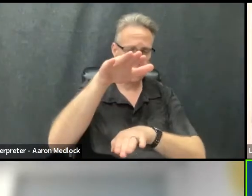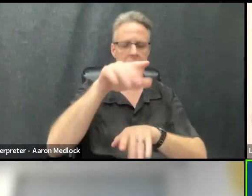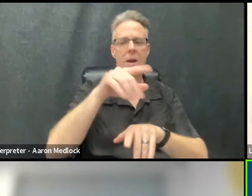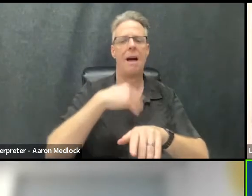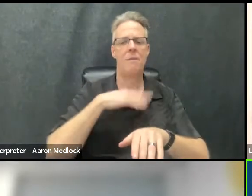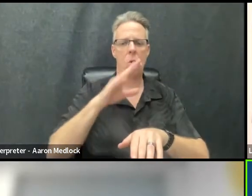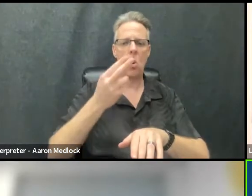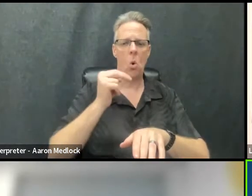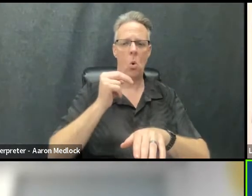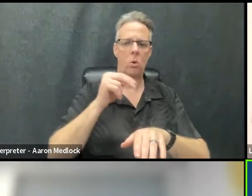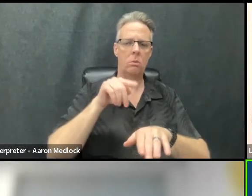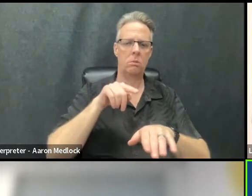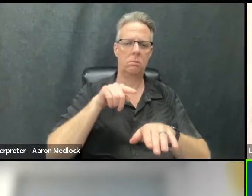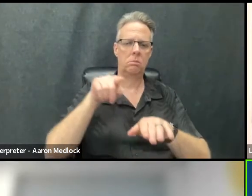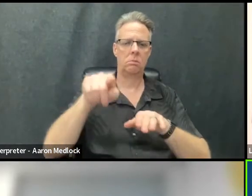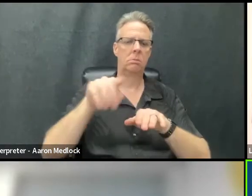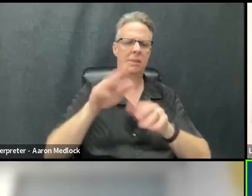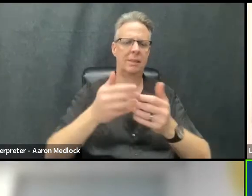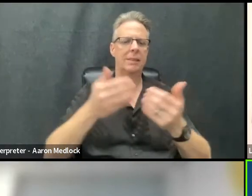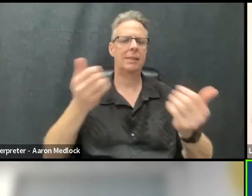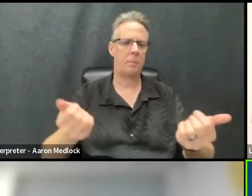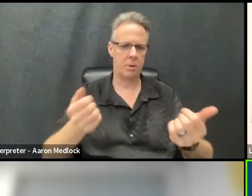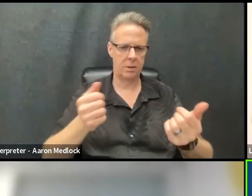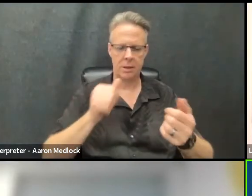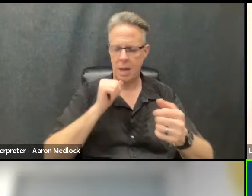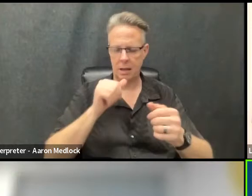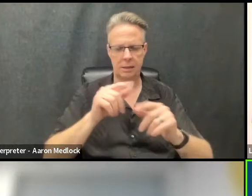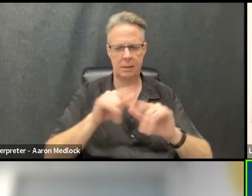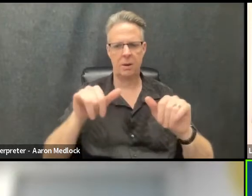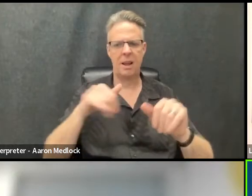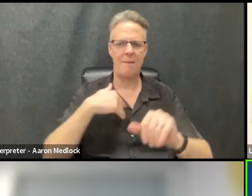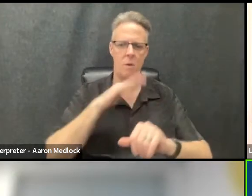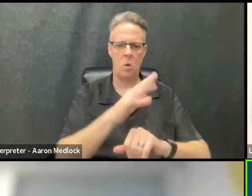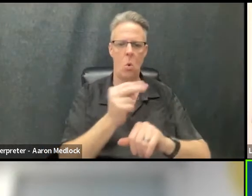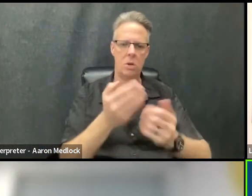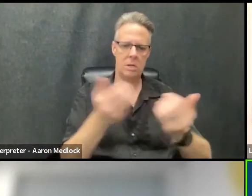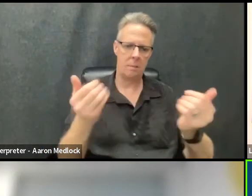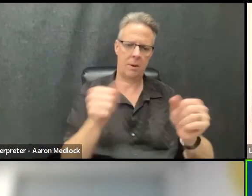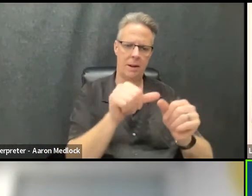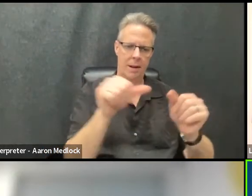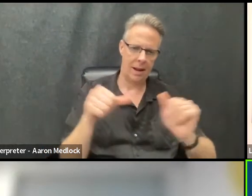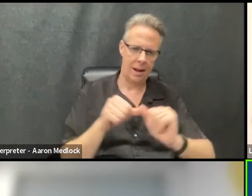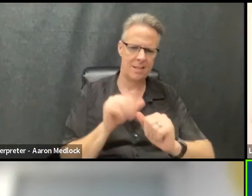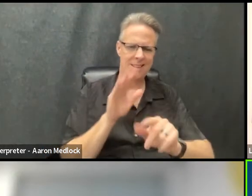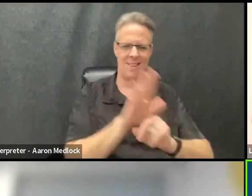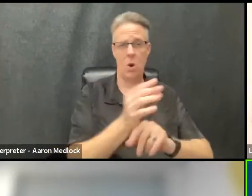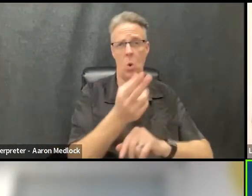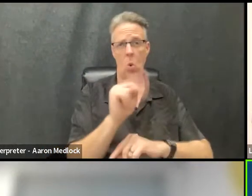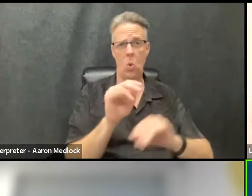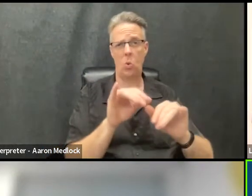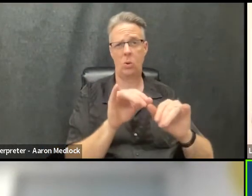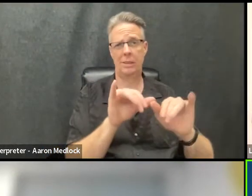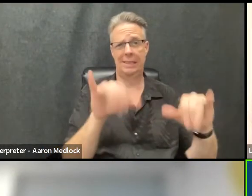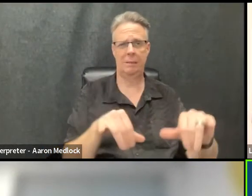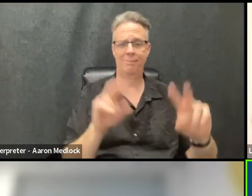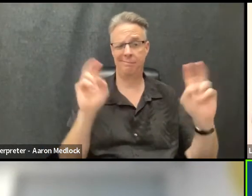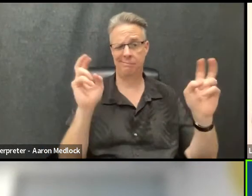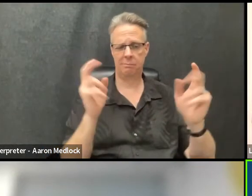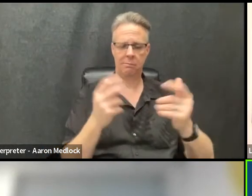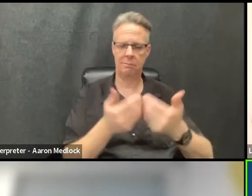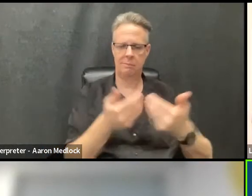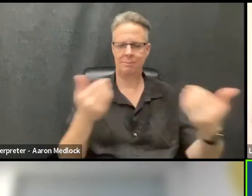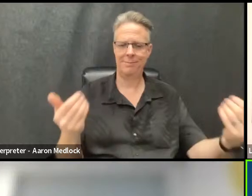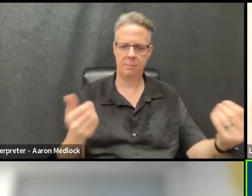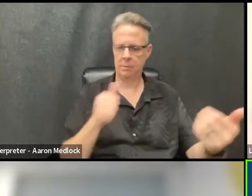a parallel kind of separate of it. They're actually in their own area. So they're their own system, if you imagine. So they'll kind of not